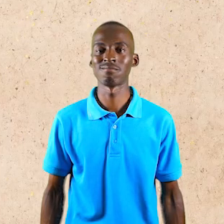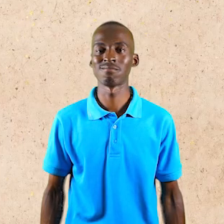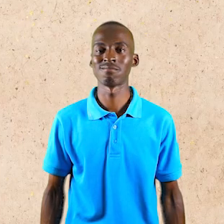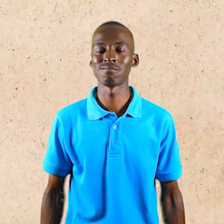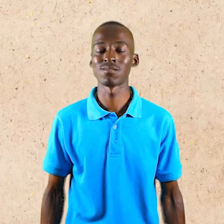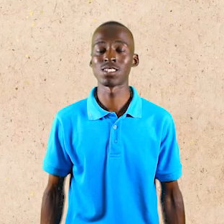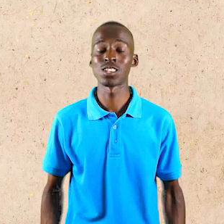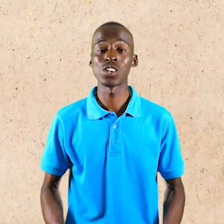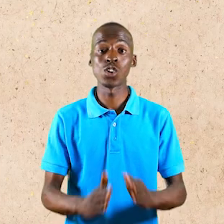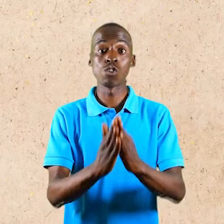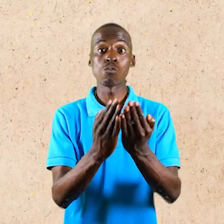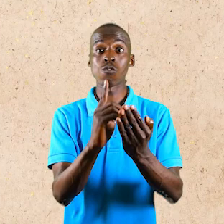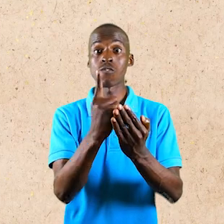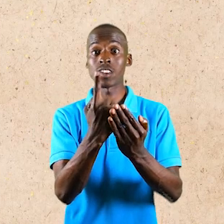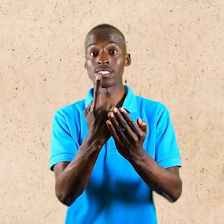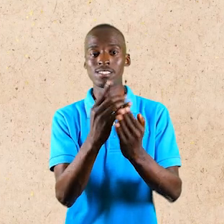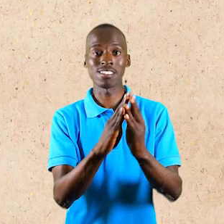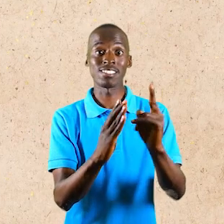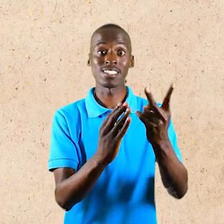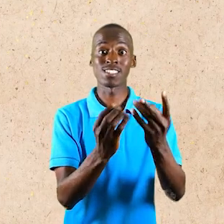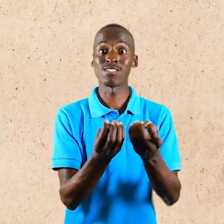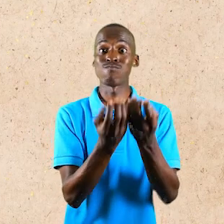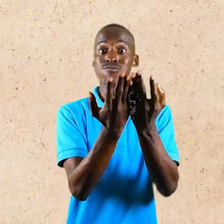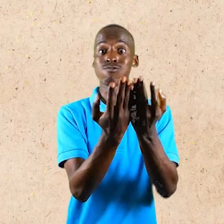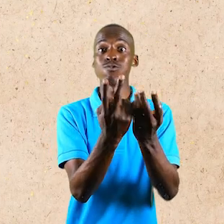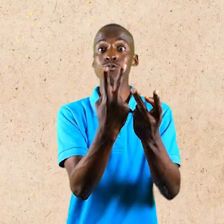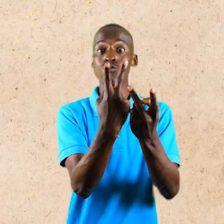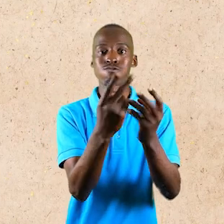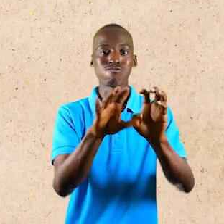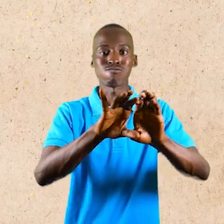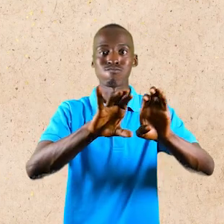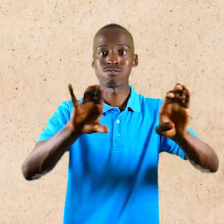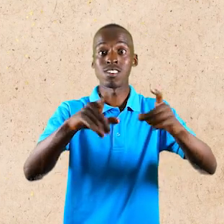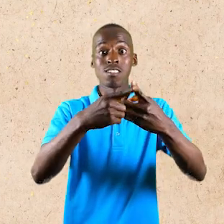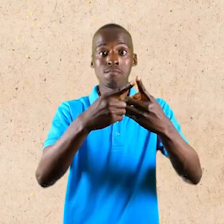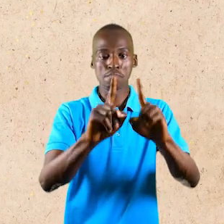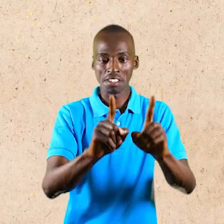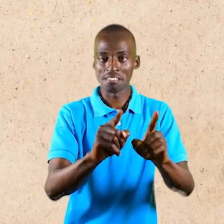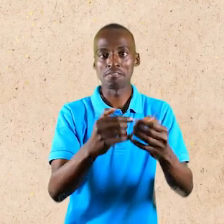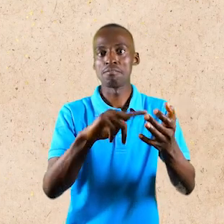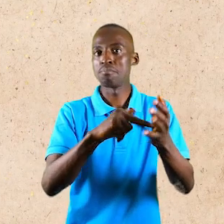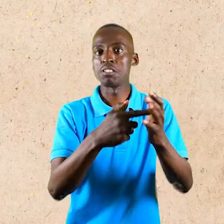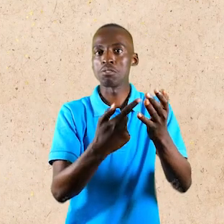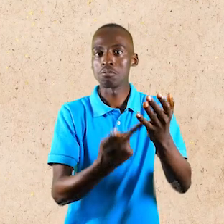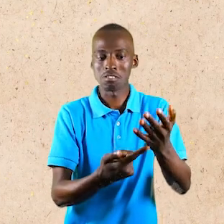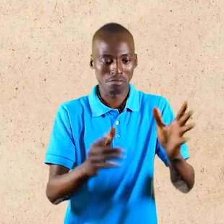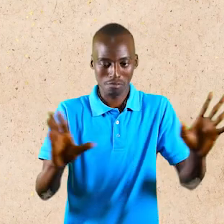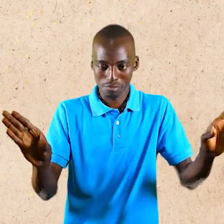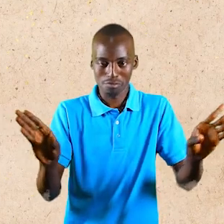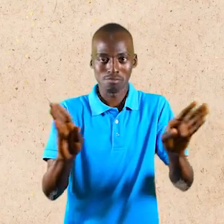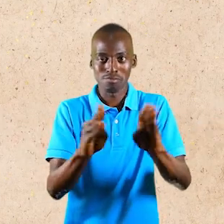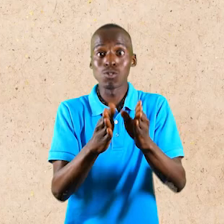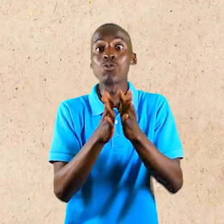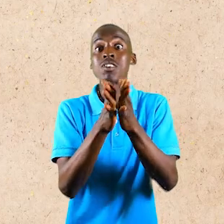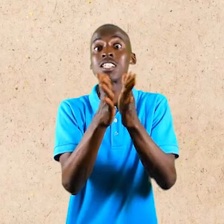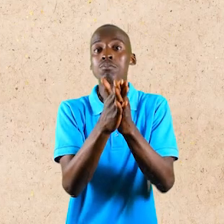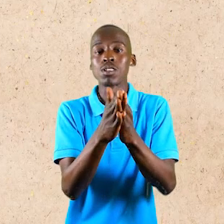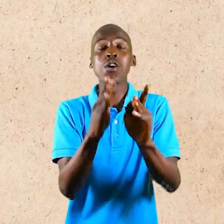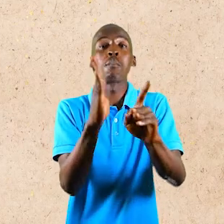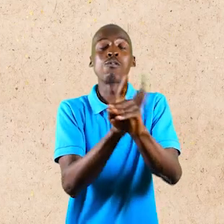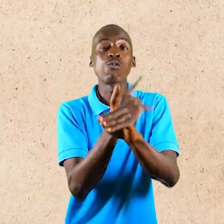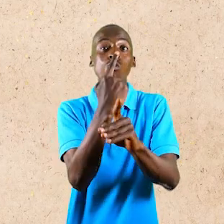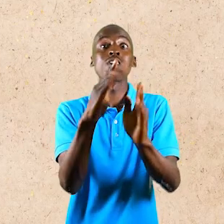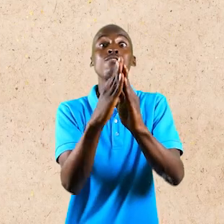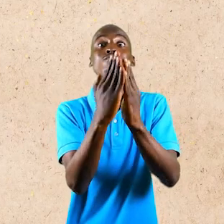The books of 1st and 2nd Samuel. They're two separate books in our modern Bibles, but that division is due simply to scroll length. It was originally written